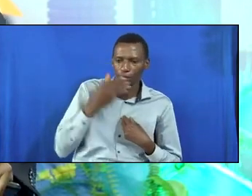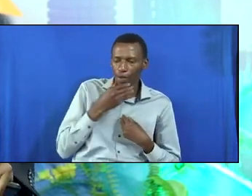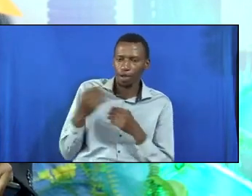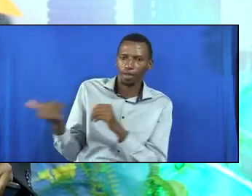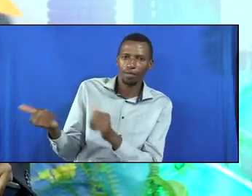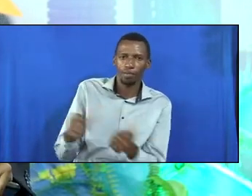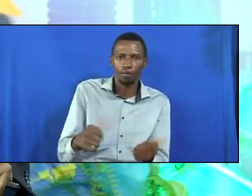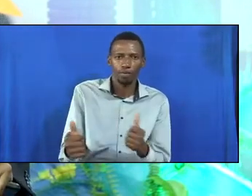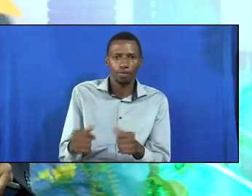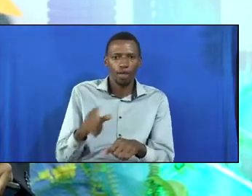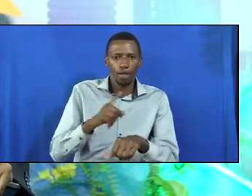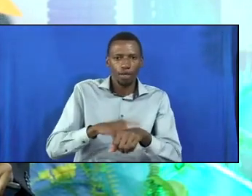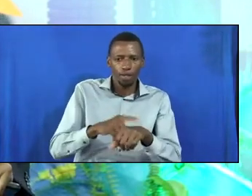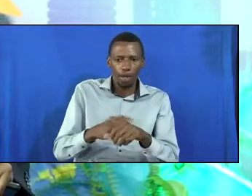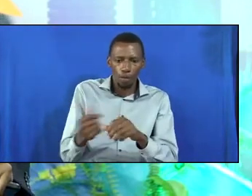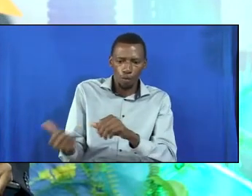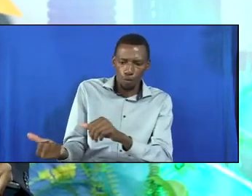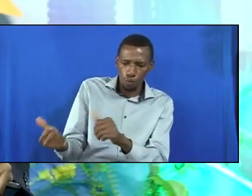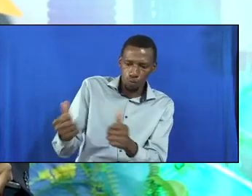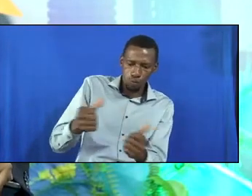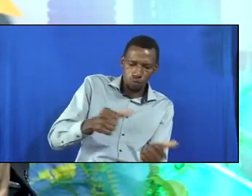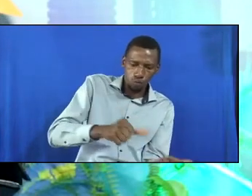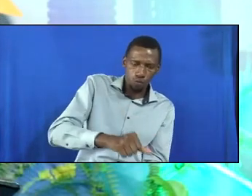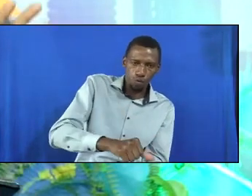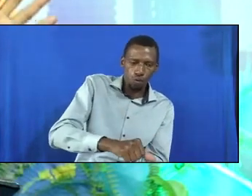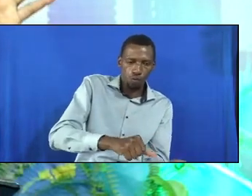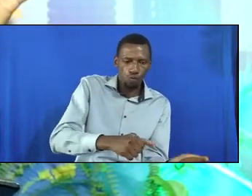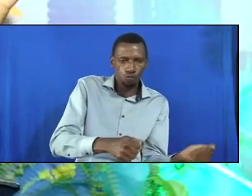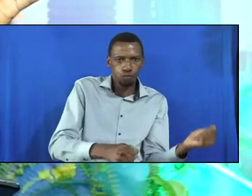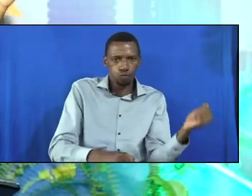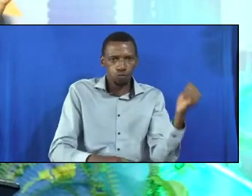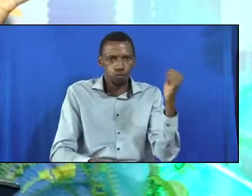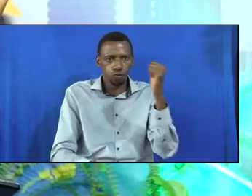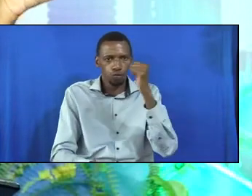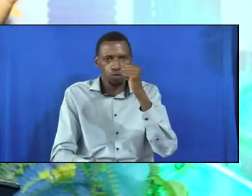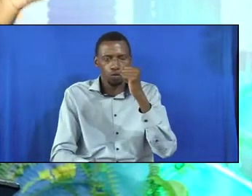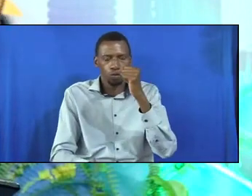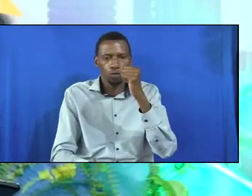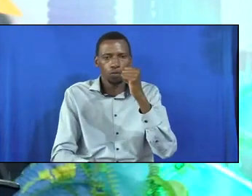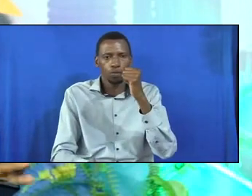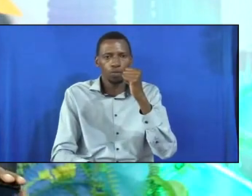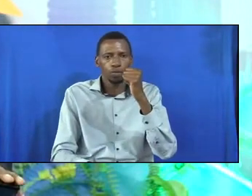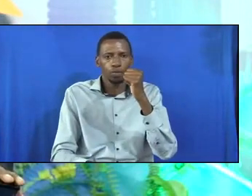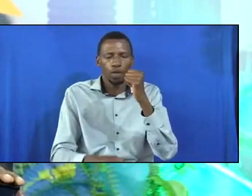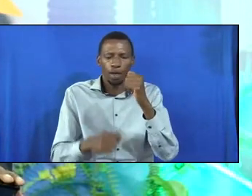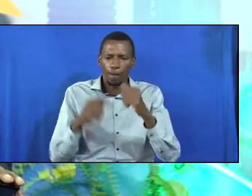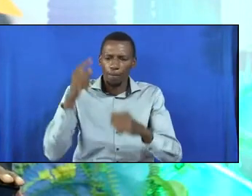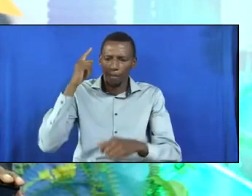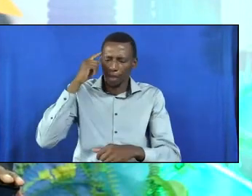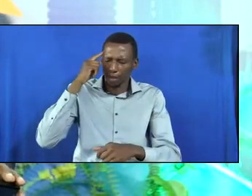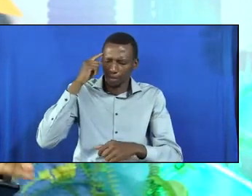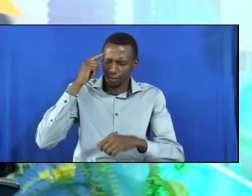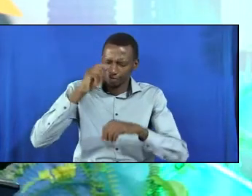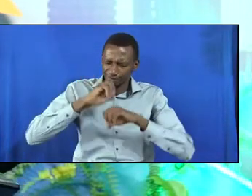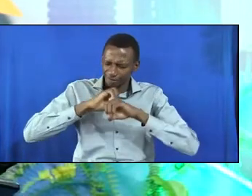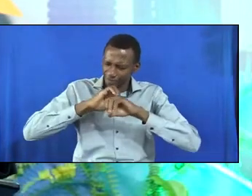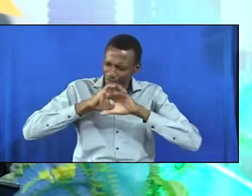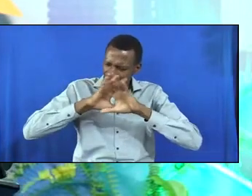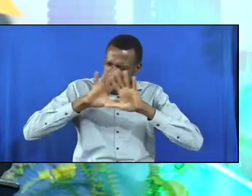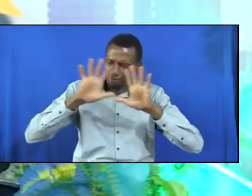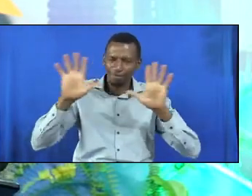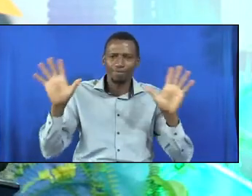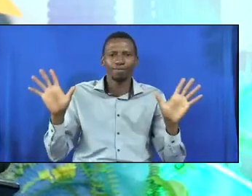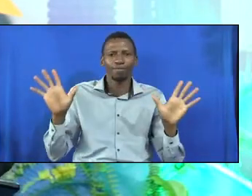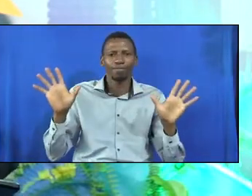You know, when he came out of the waters, there was no more sober man in this world. He was